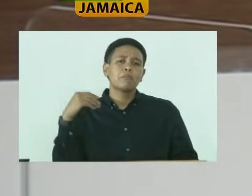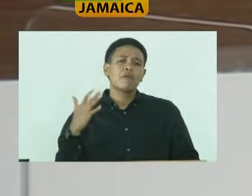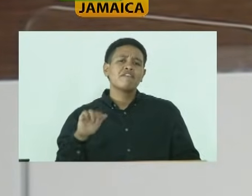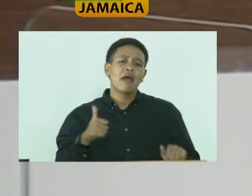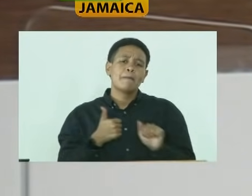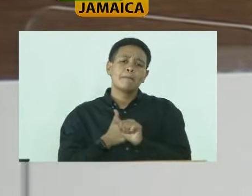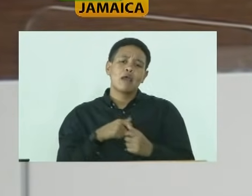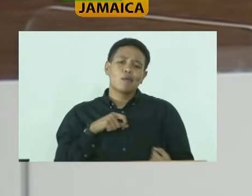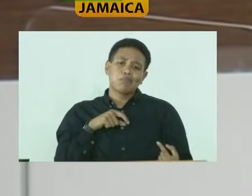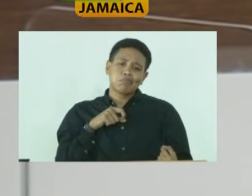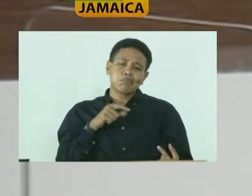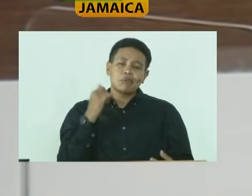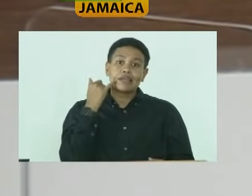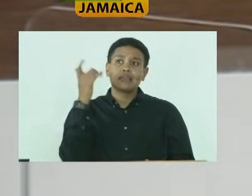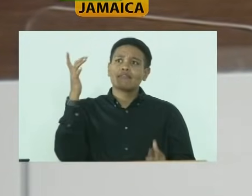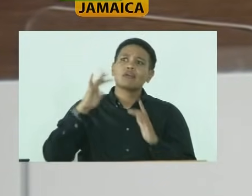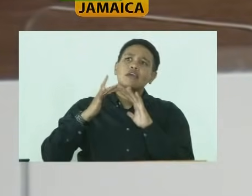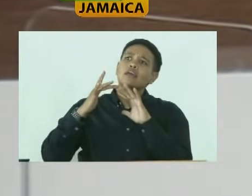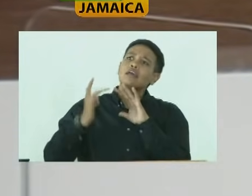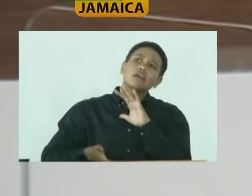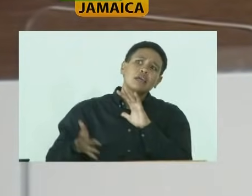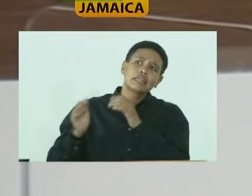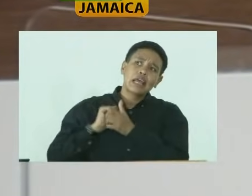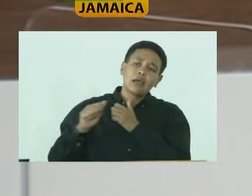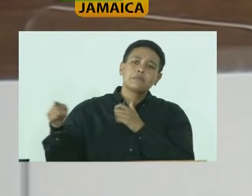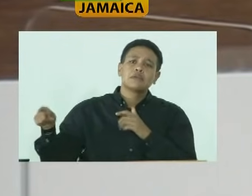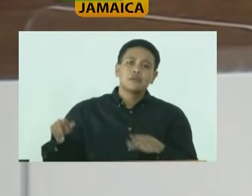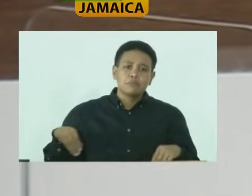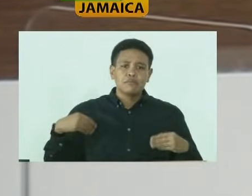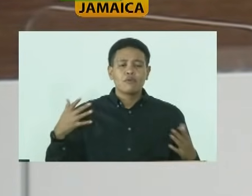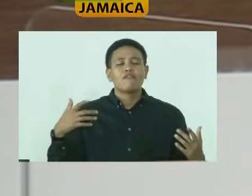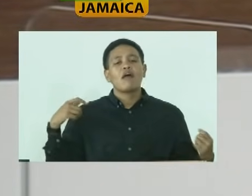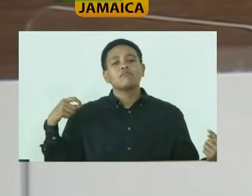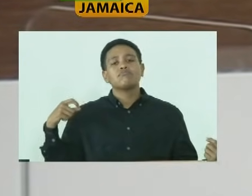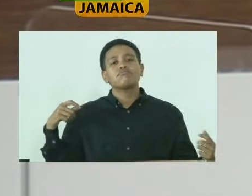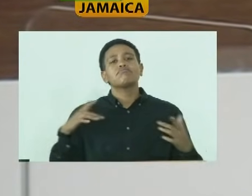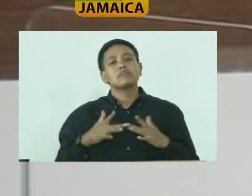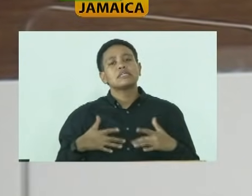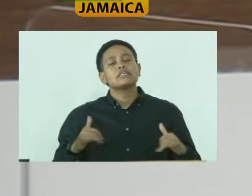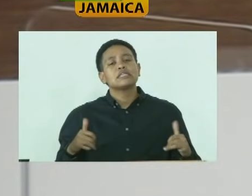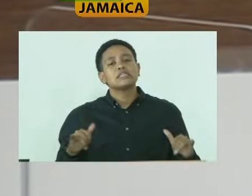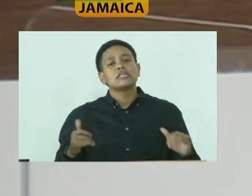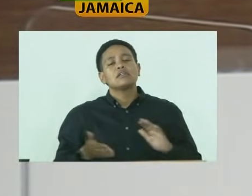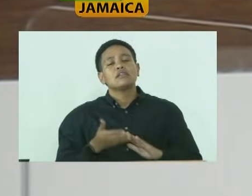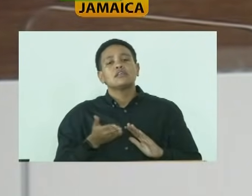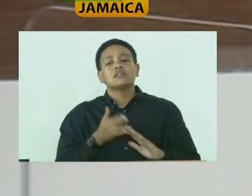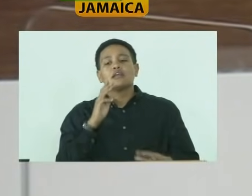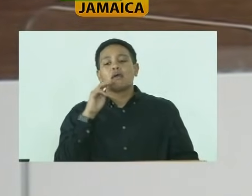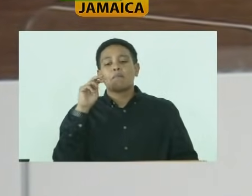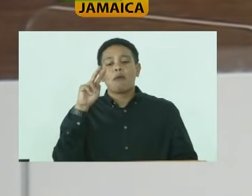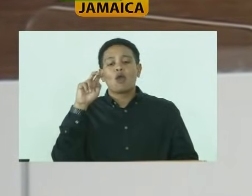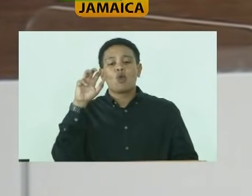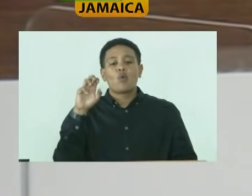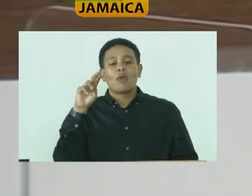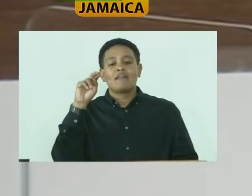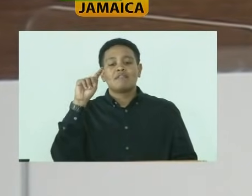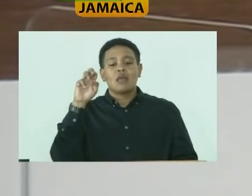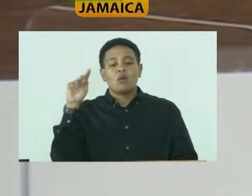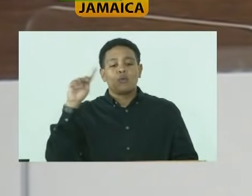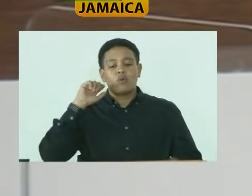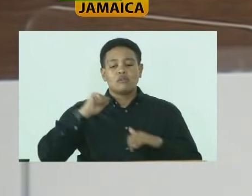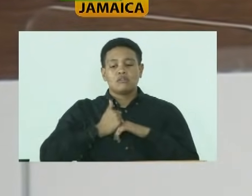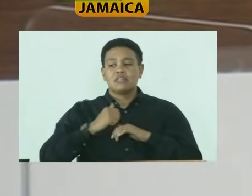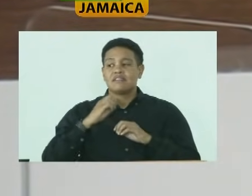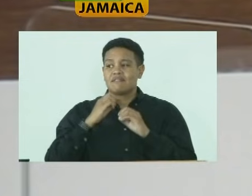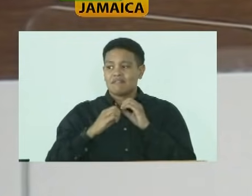in the event that fiber optic cables are damaged. The microwave network will also enable fixed wireless connectivity to